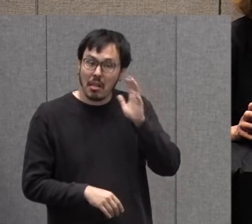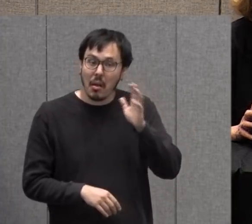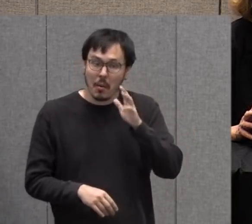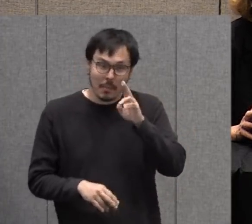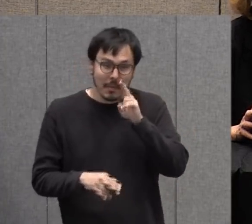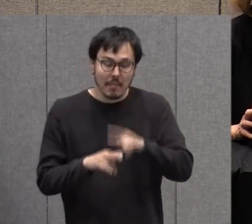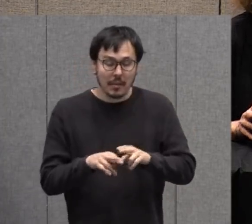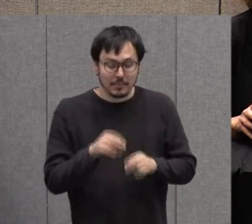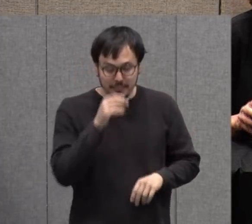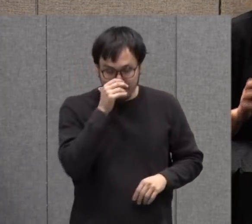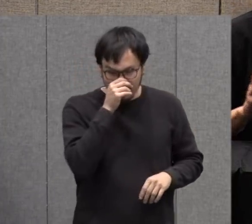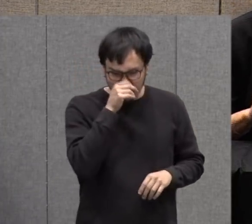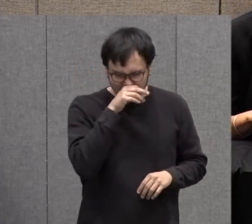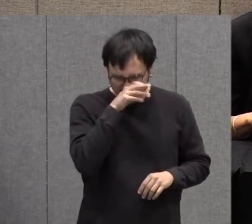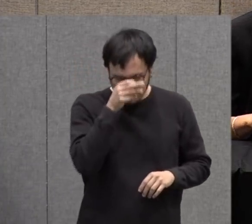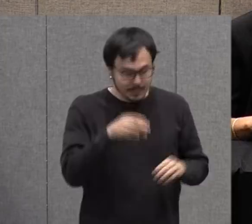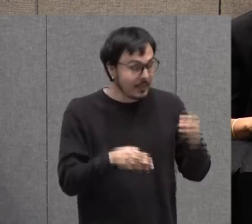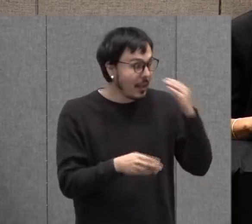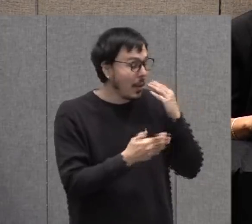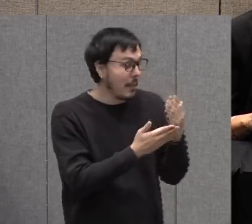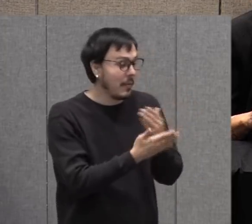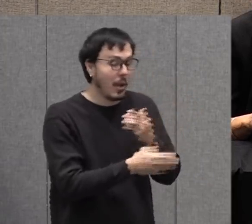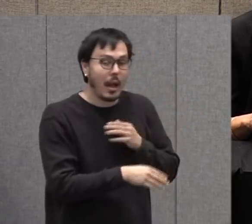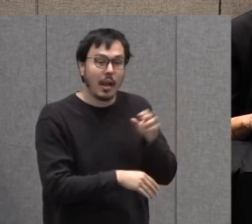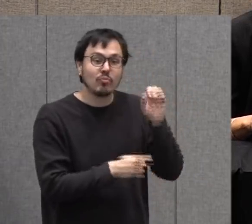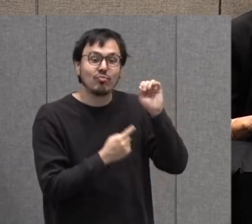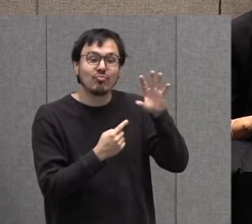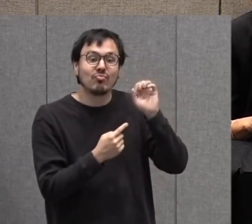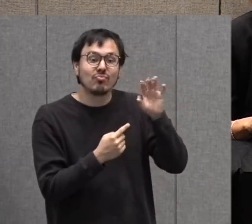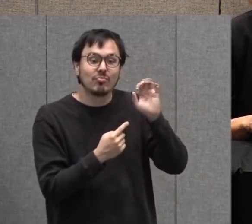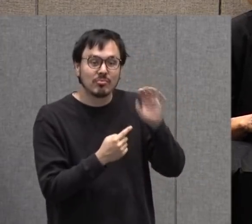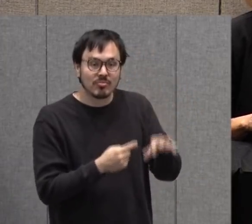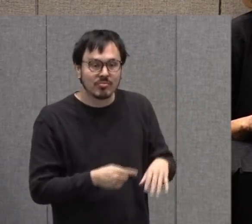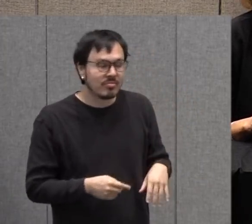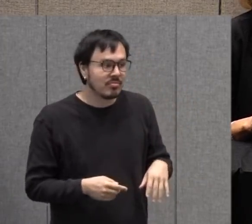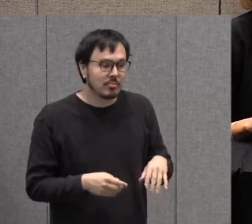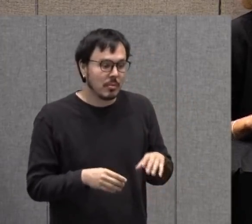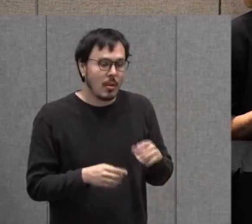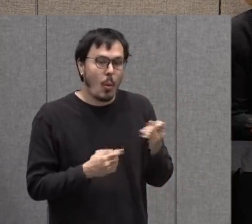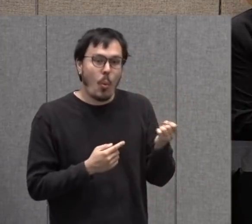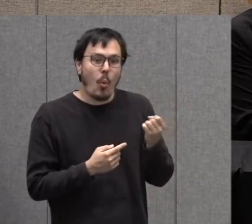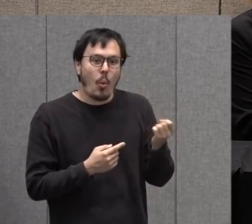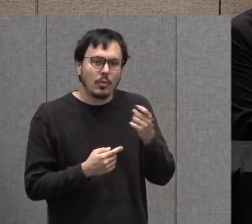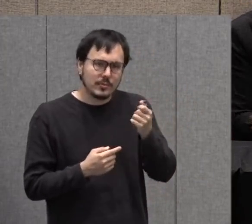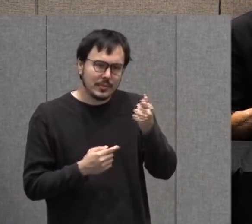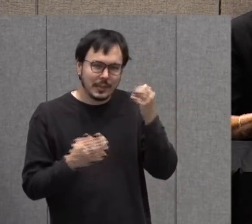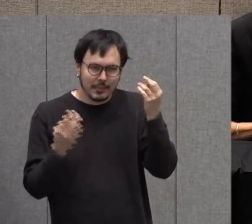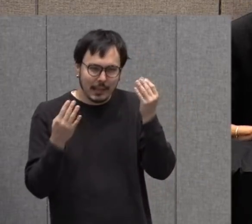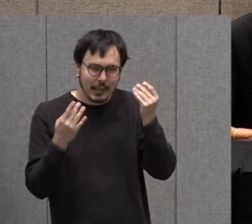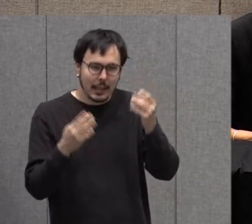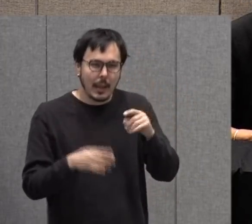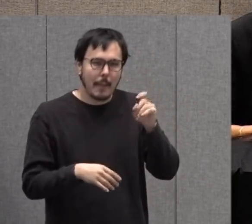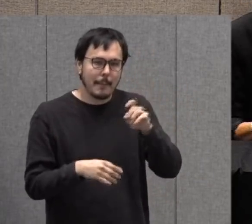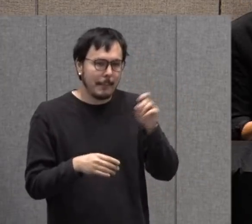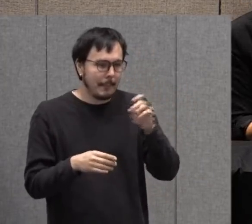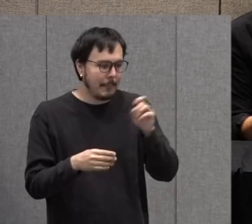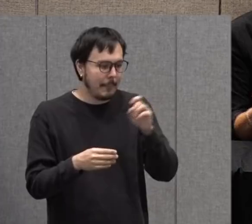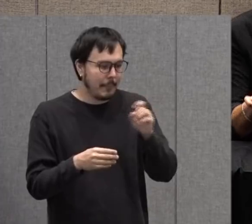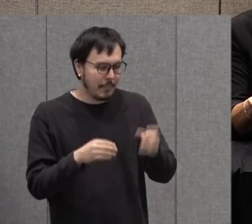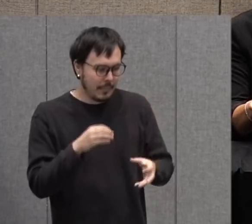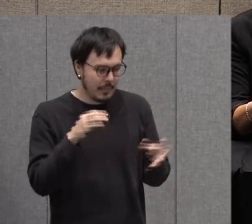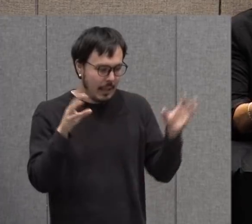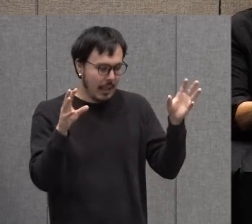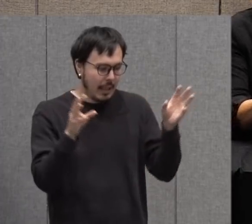good deal. So I know that before I go and give you any kind of a chance to think, I got to put my